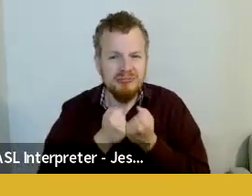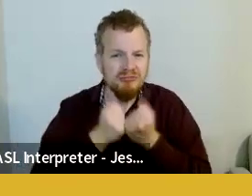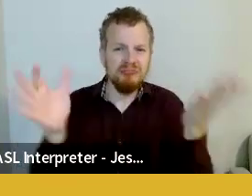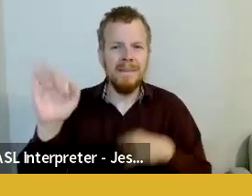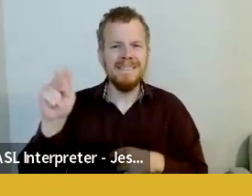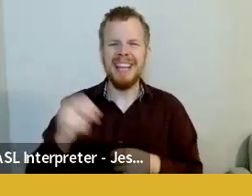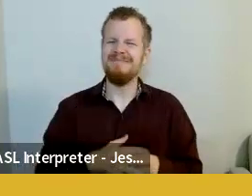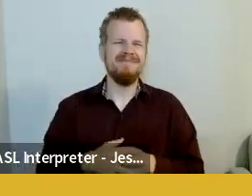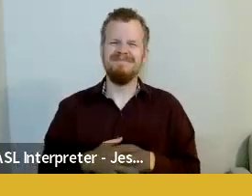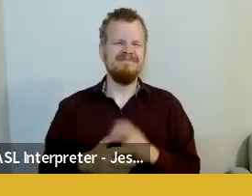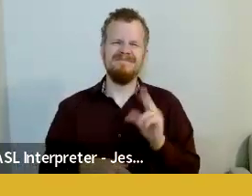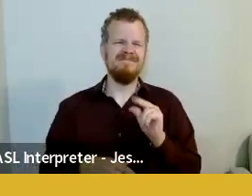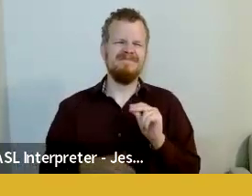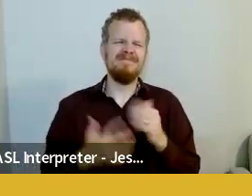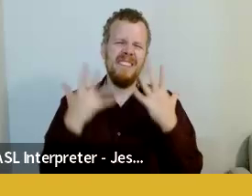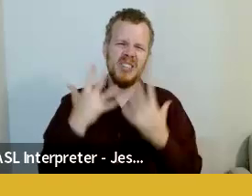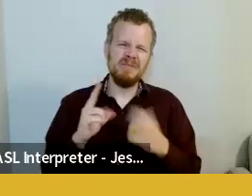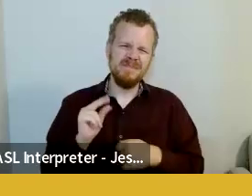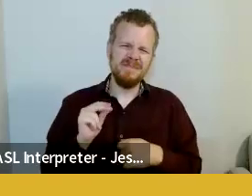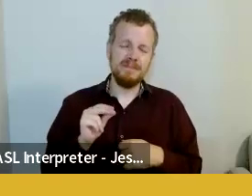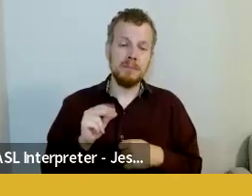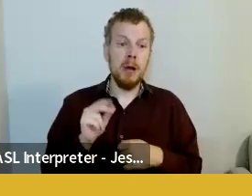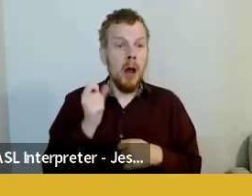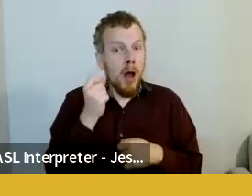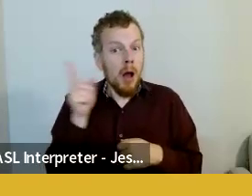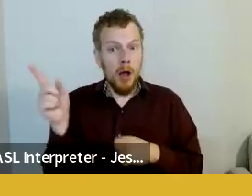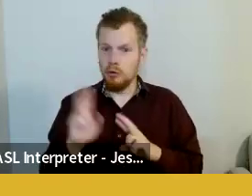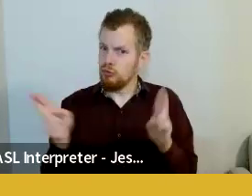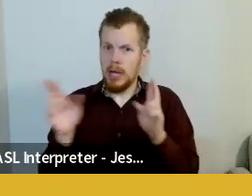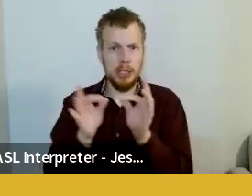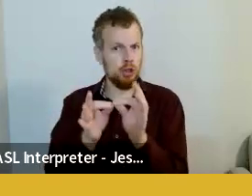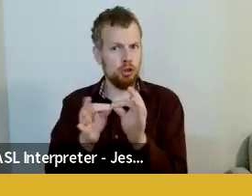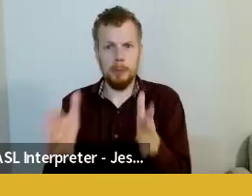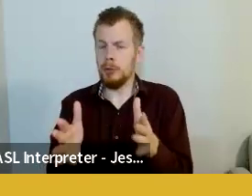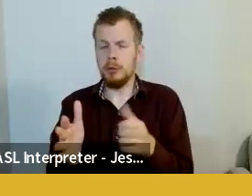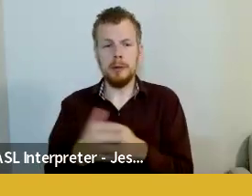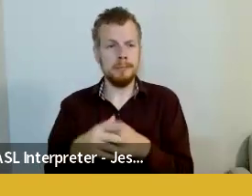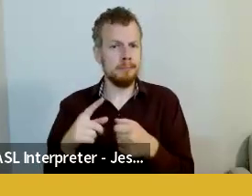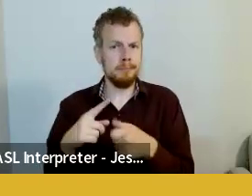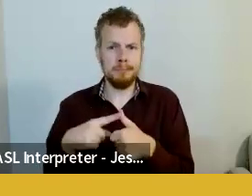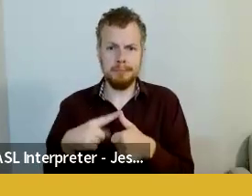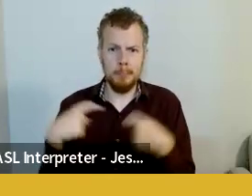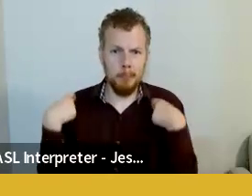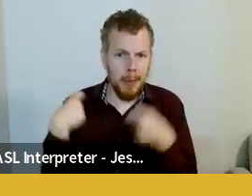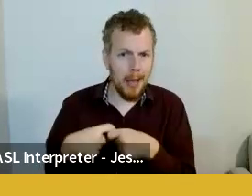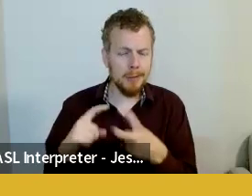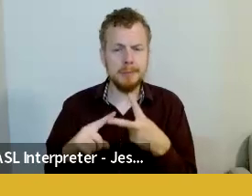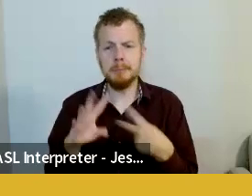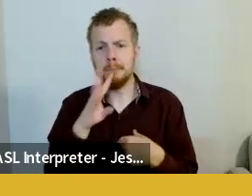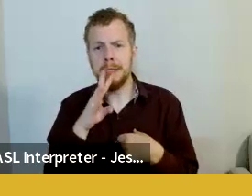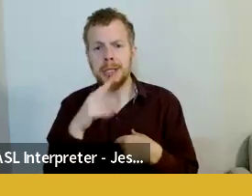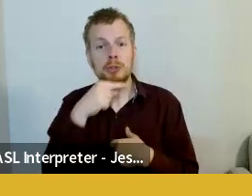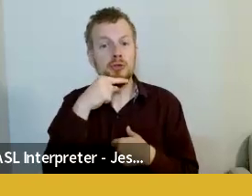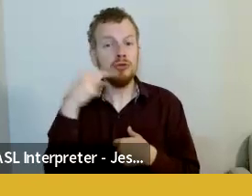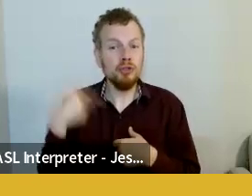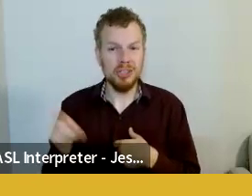but what they do offer is on-site interpretation in languages like Spanish and Russian for individuals who